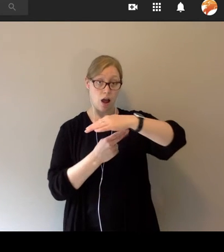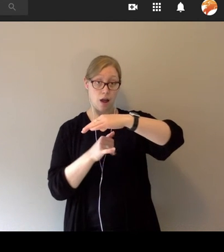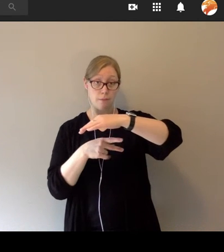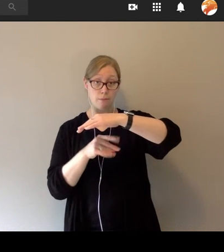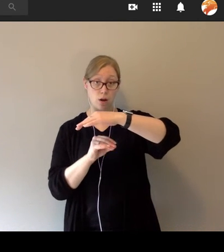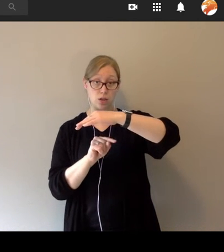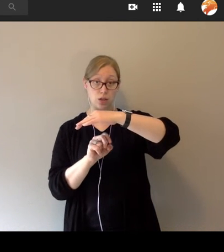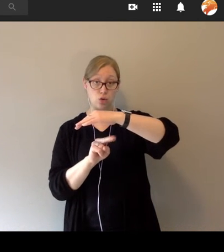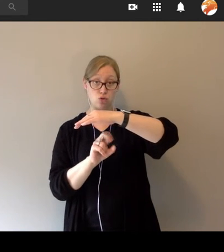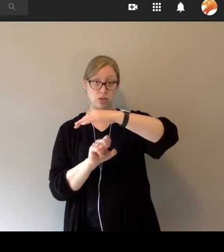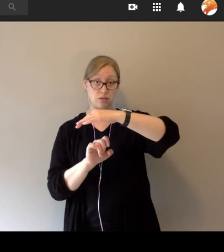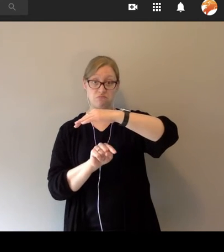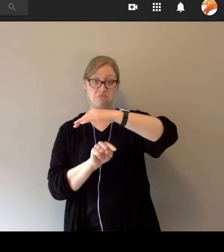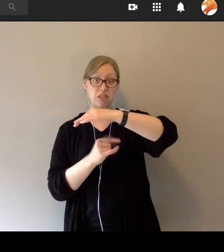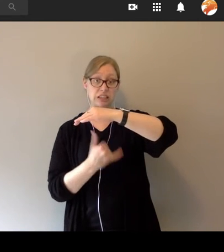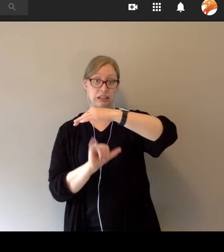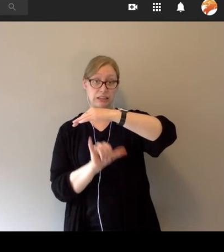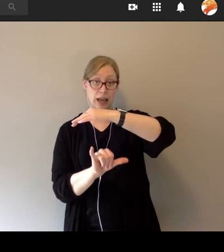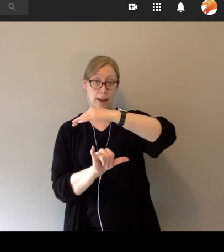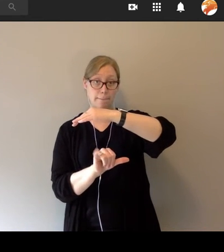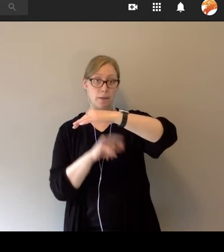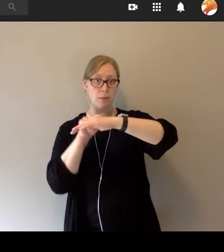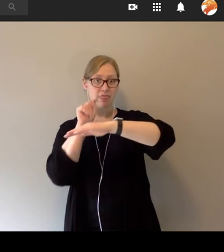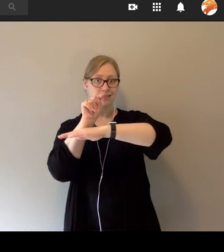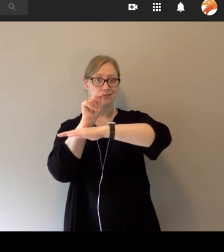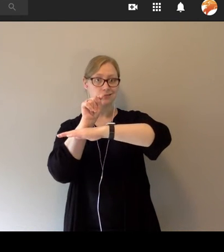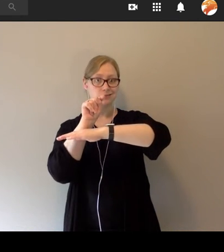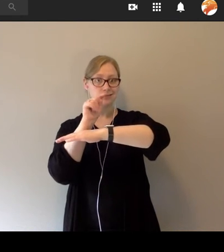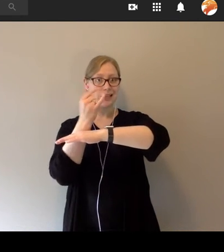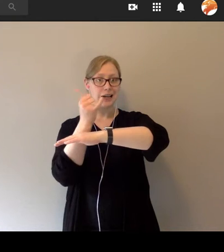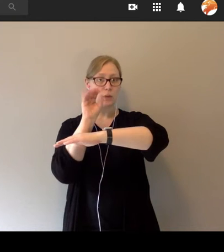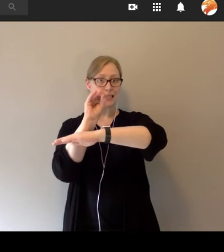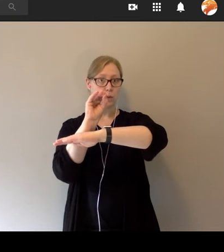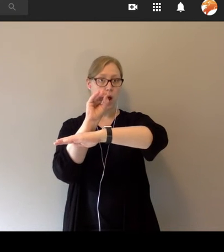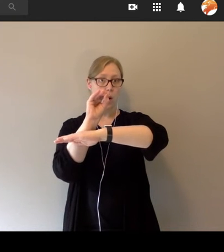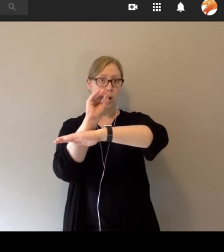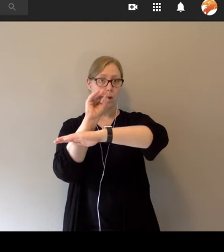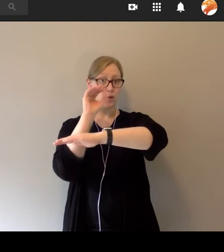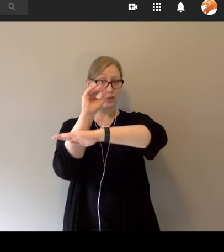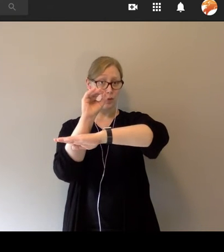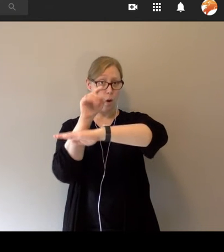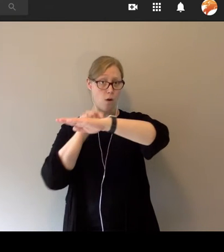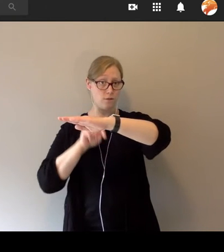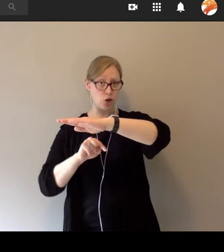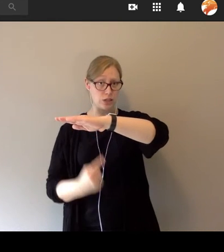is now 0. And so we can see that the cosine of 90 degrees is 0.